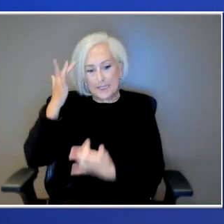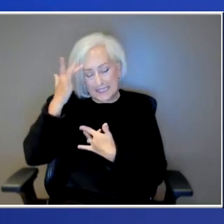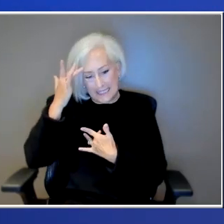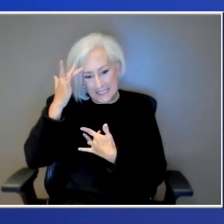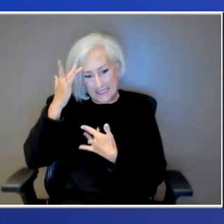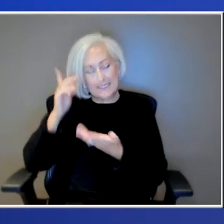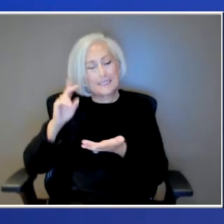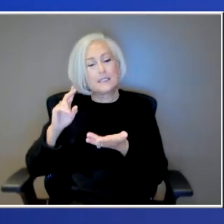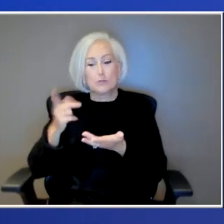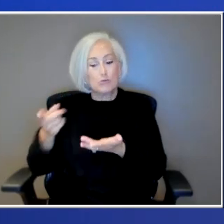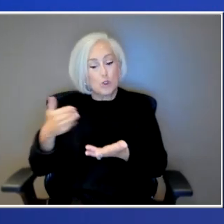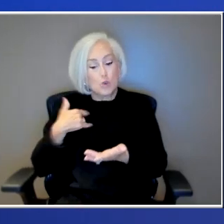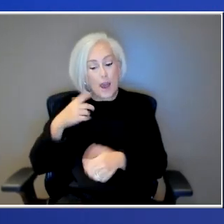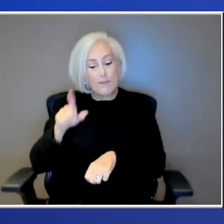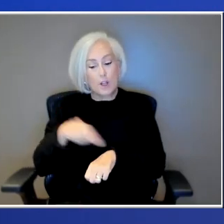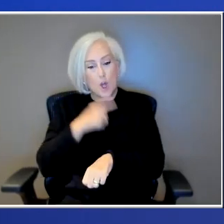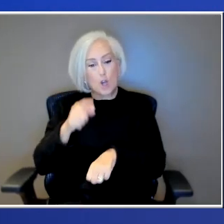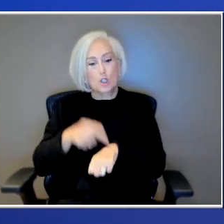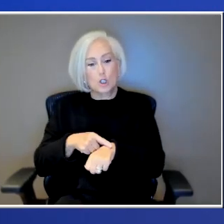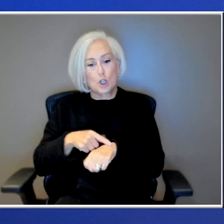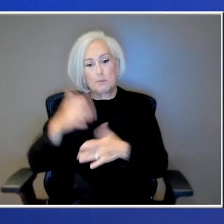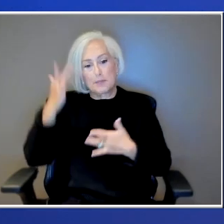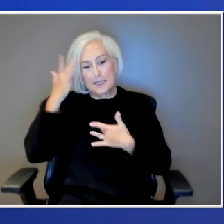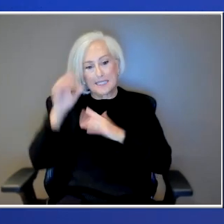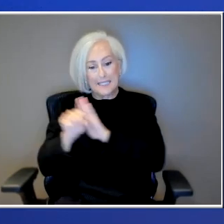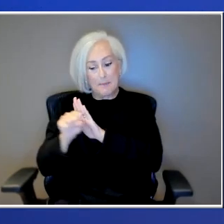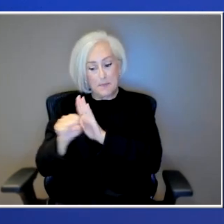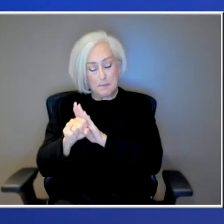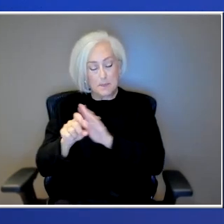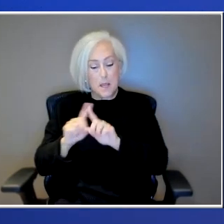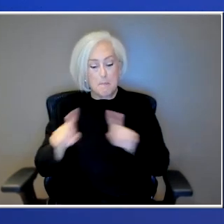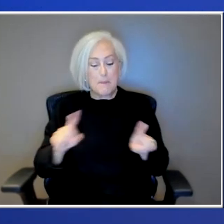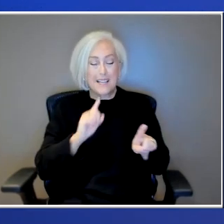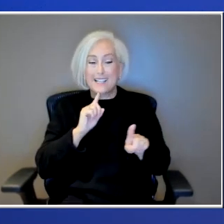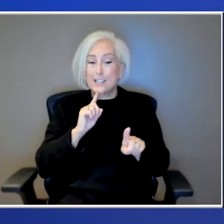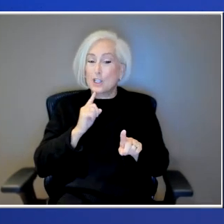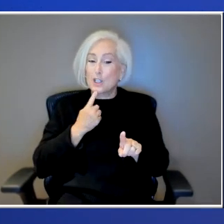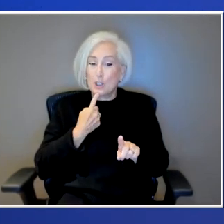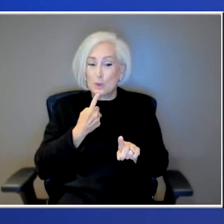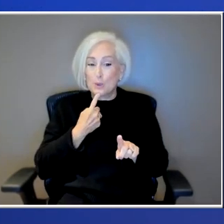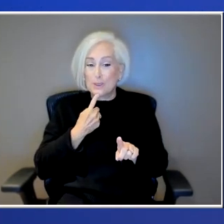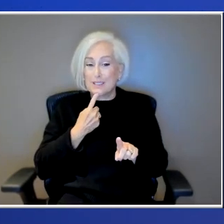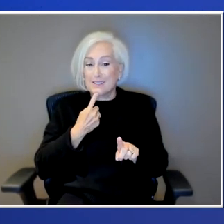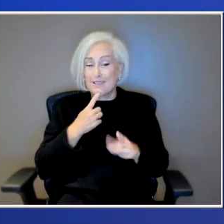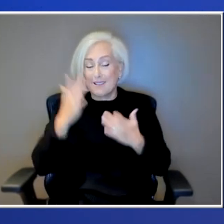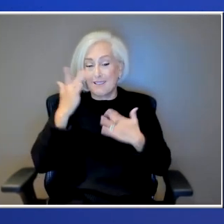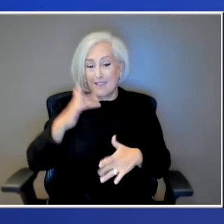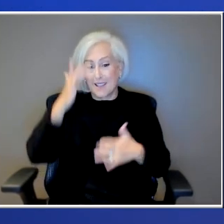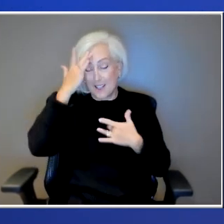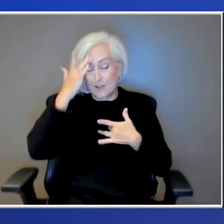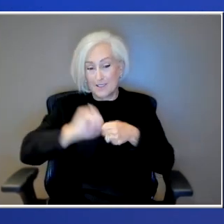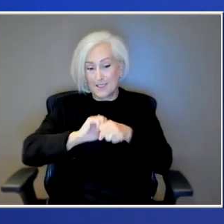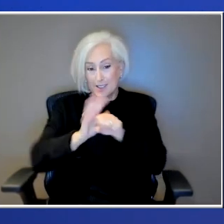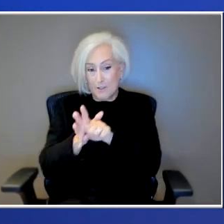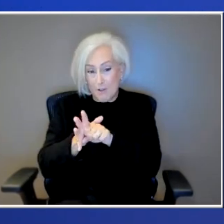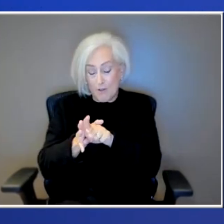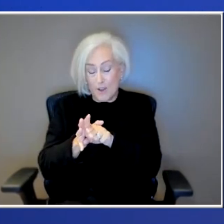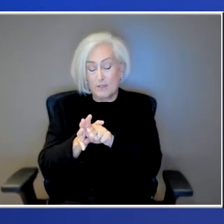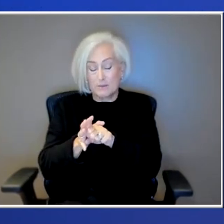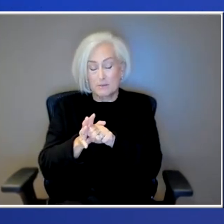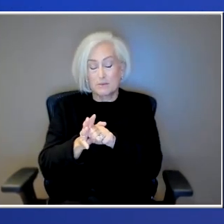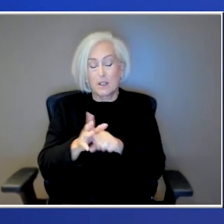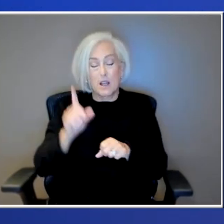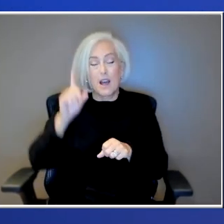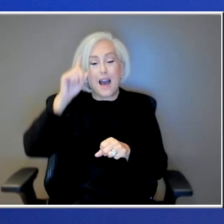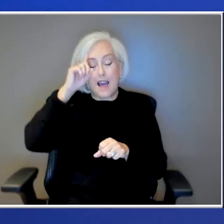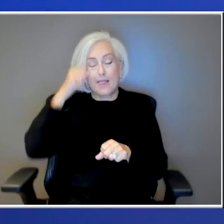yet. There are several theories out there. But for the acute illness of COVID-19, again, I think that we are just going to be